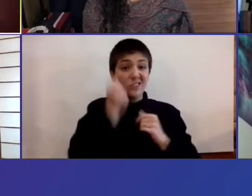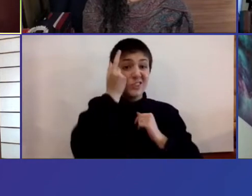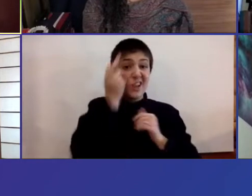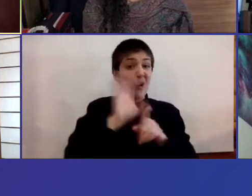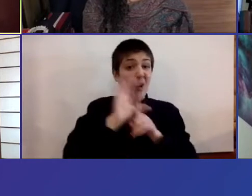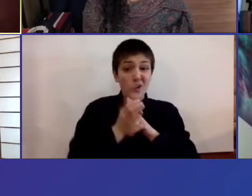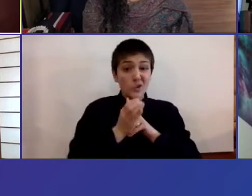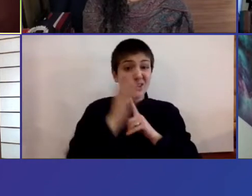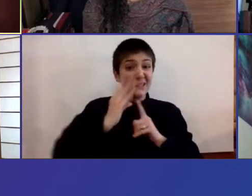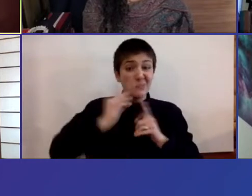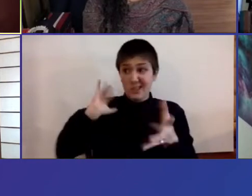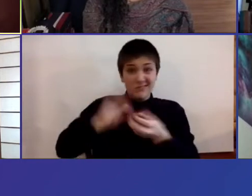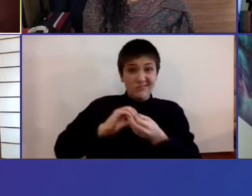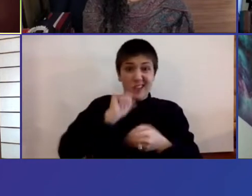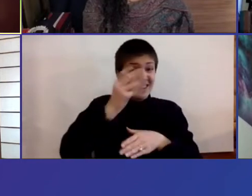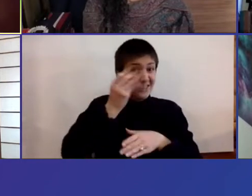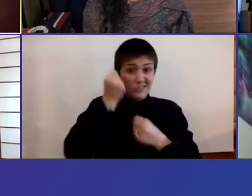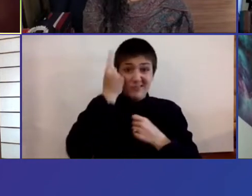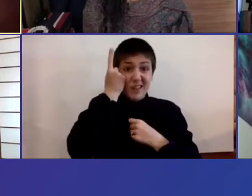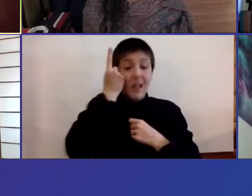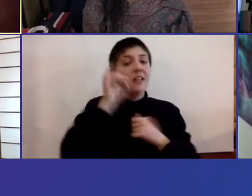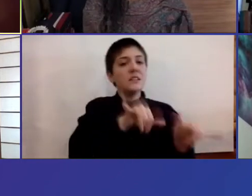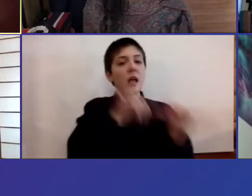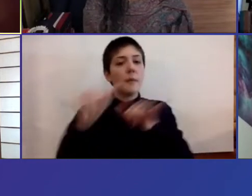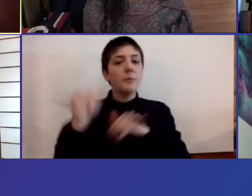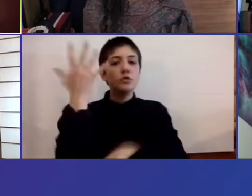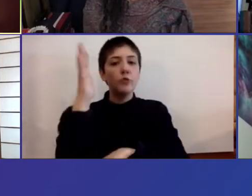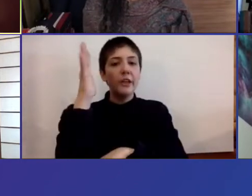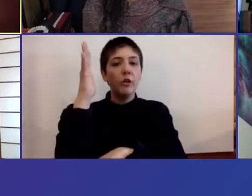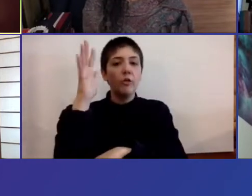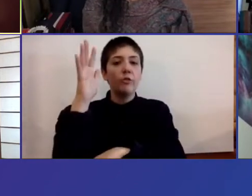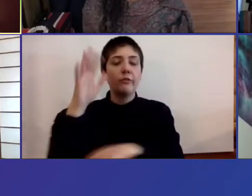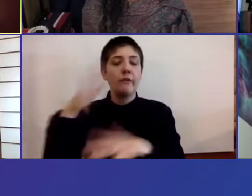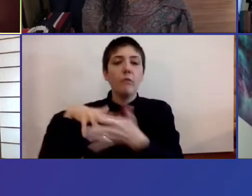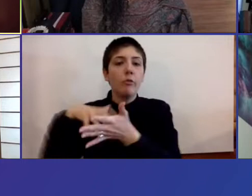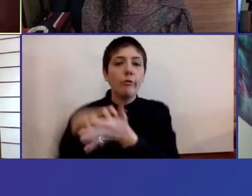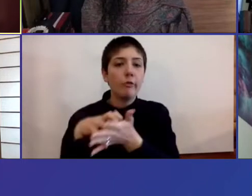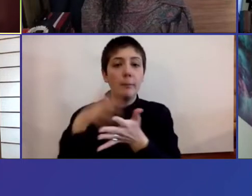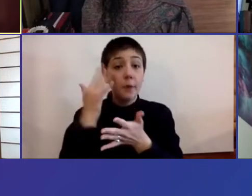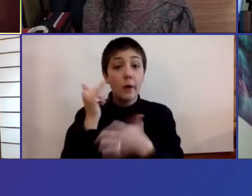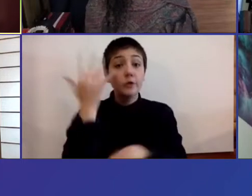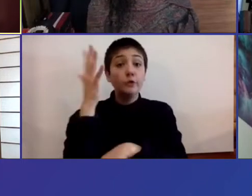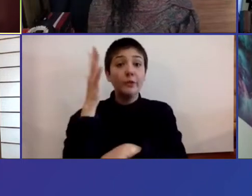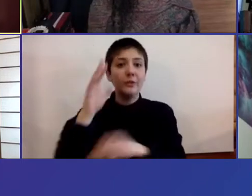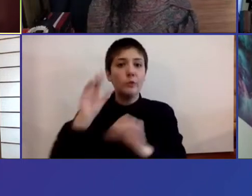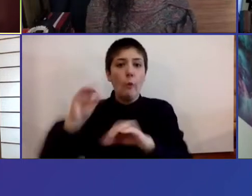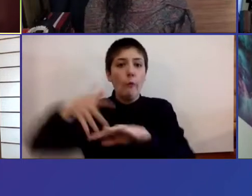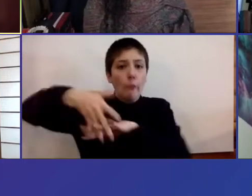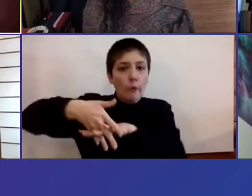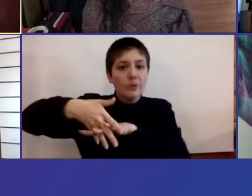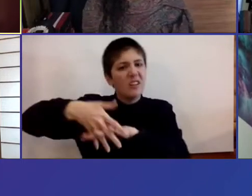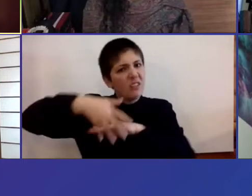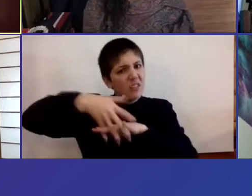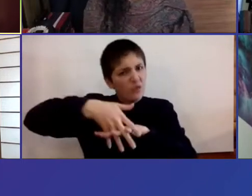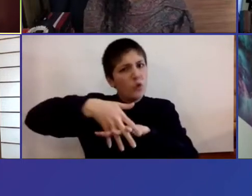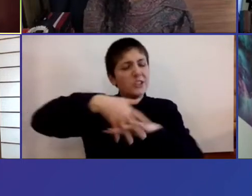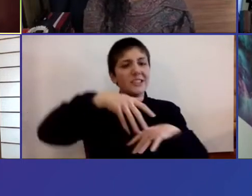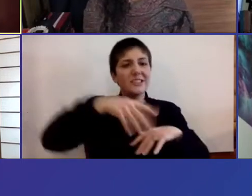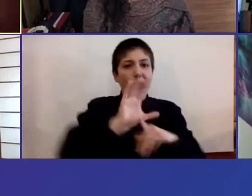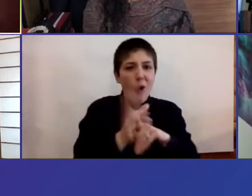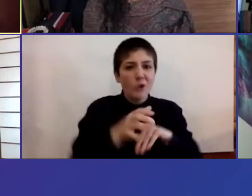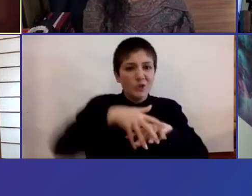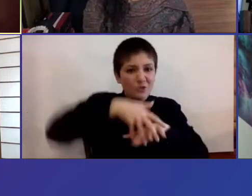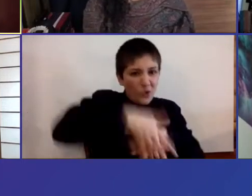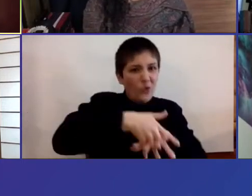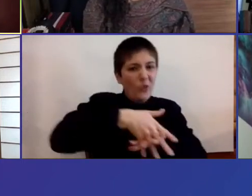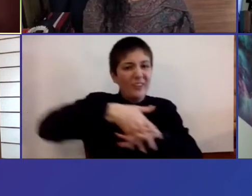for the African diaspora population, especially those of us who were brought